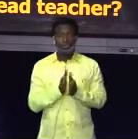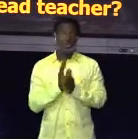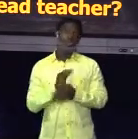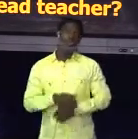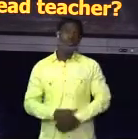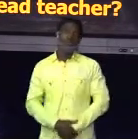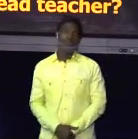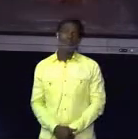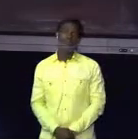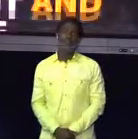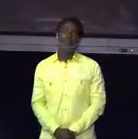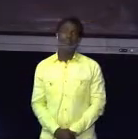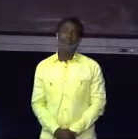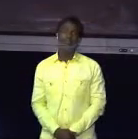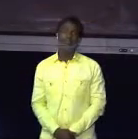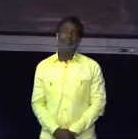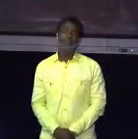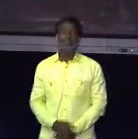teacher?